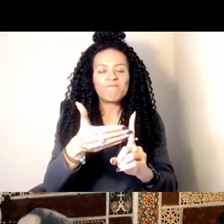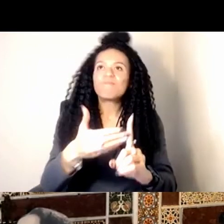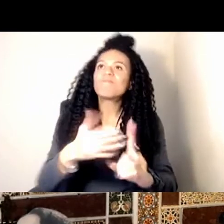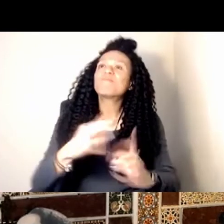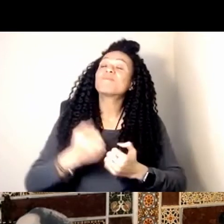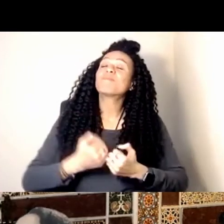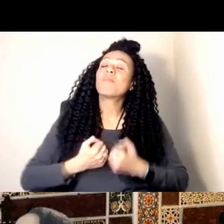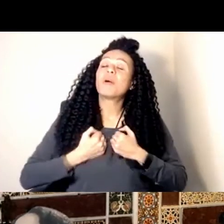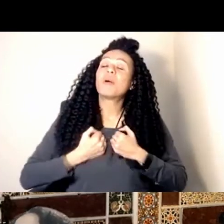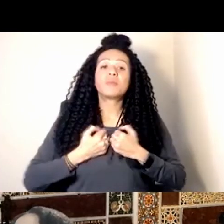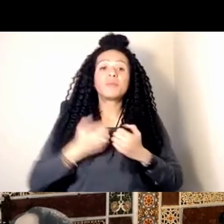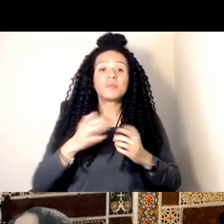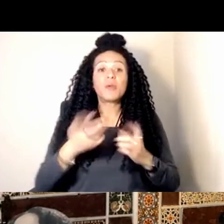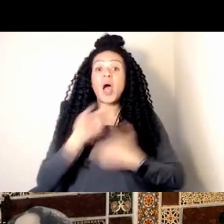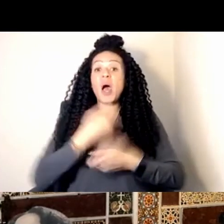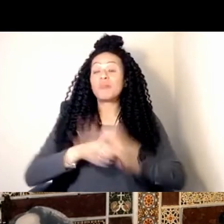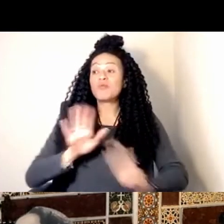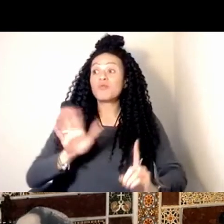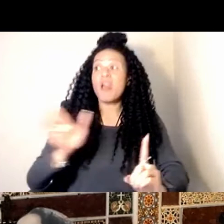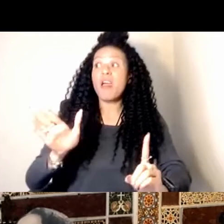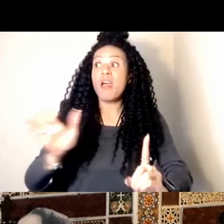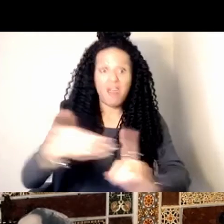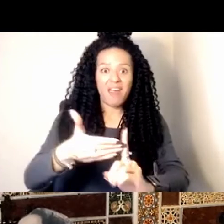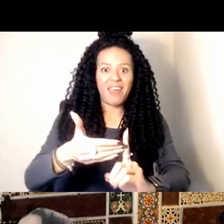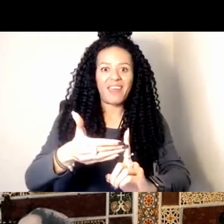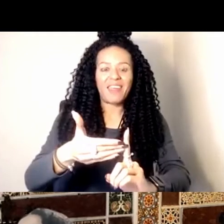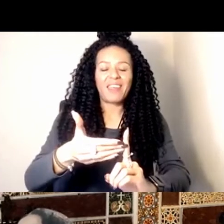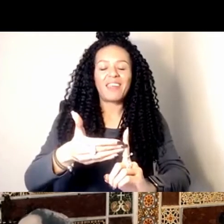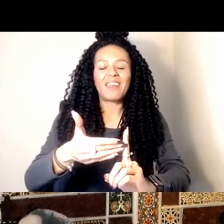stray. About to stray.